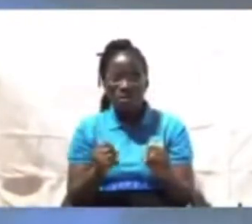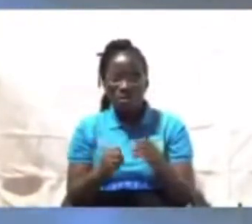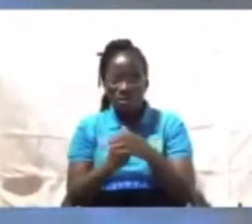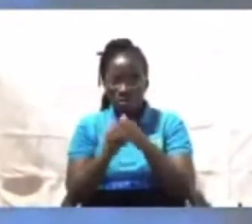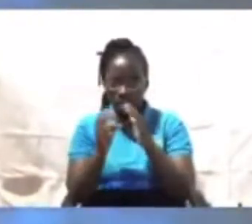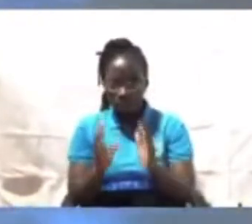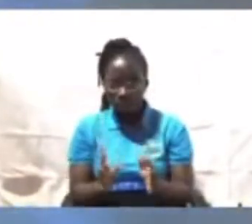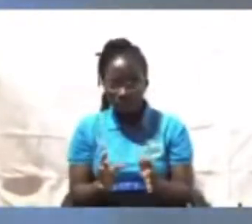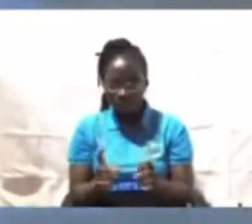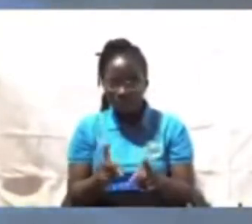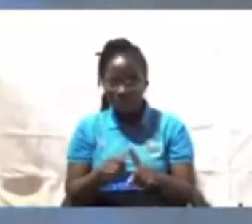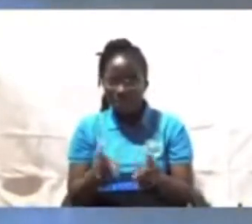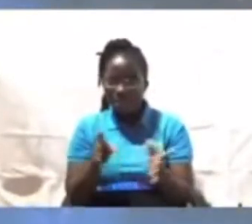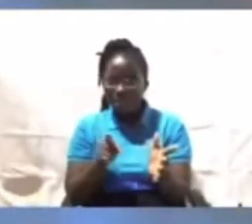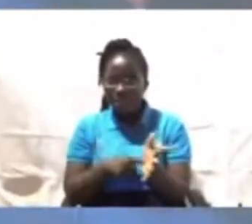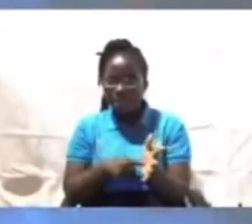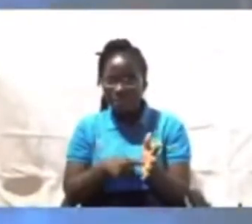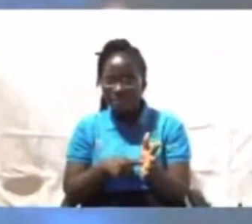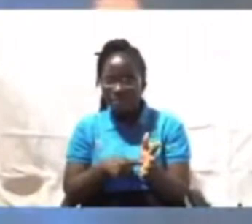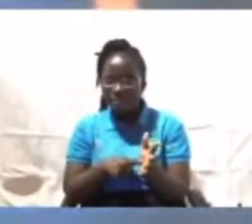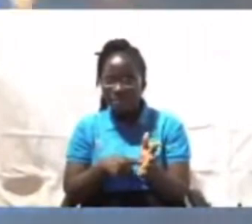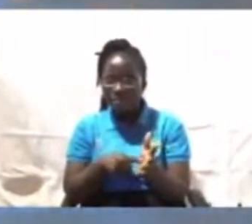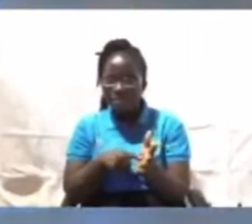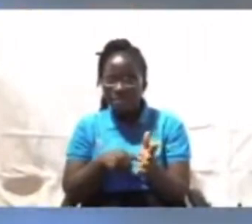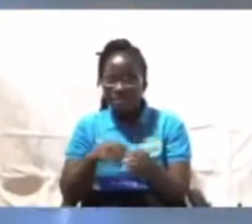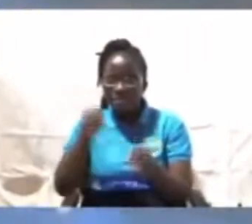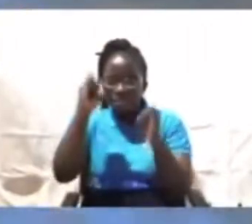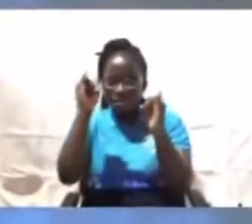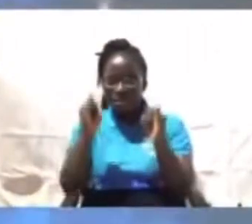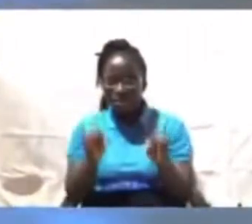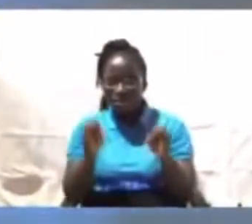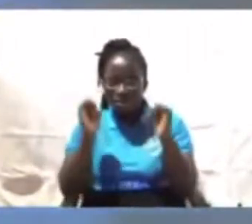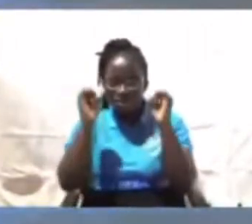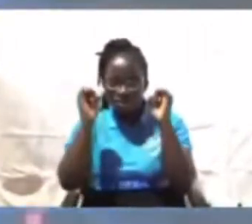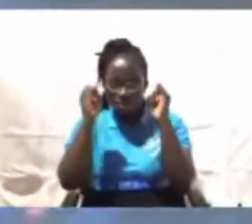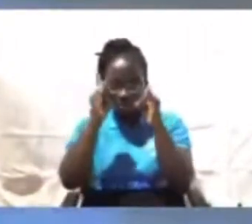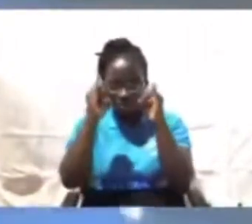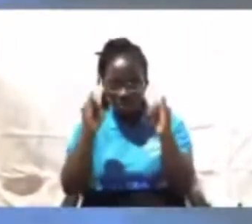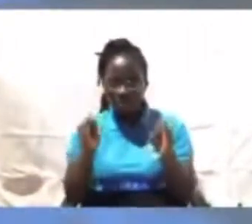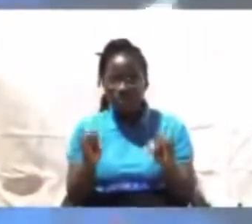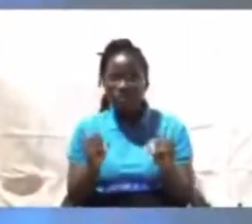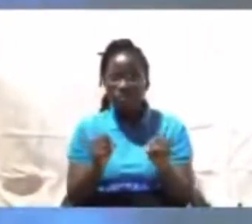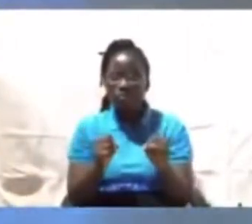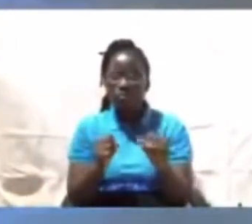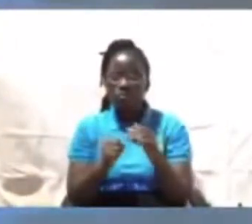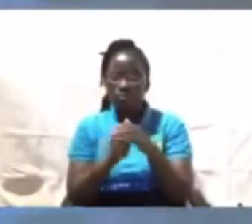crumuno. A bobo 1. Eduqua 2. Tama nipa nyinada.